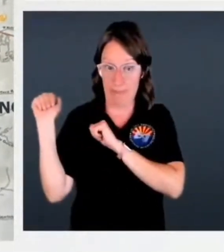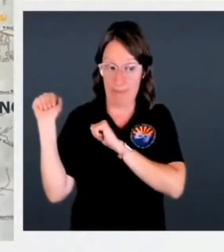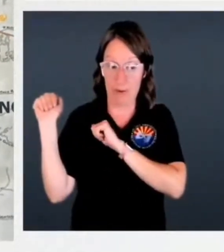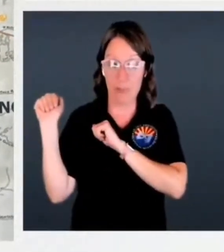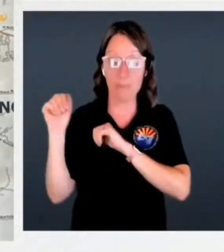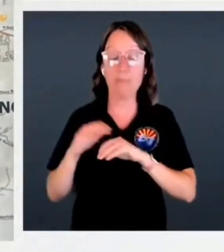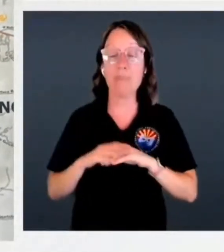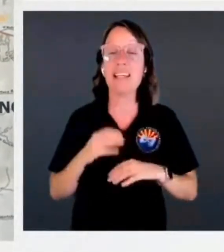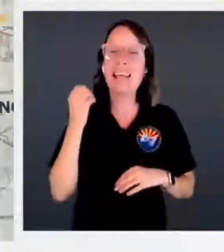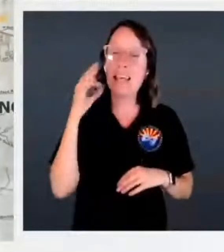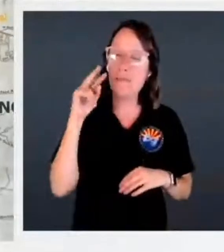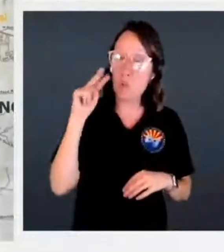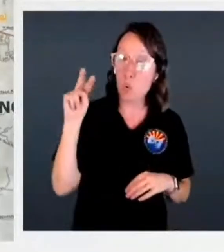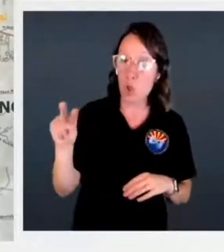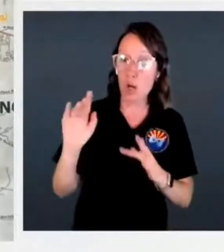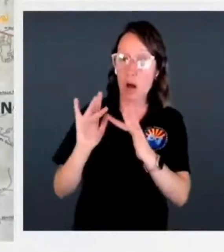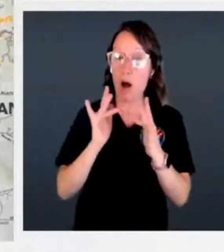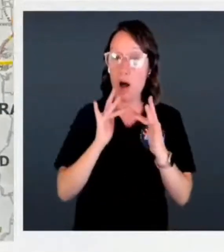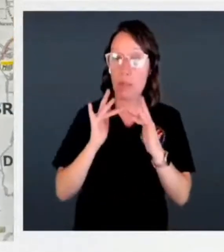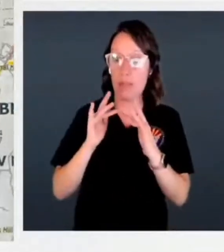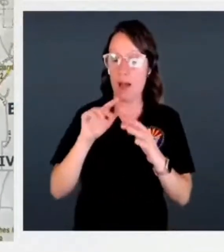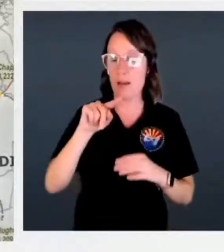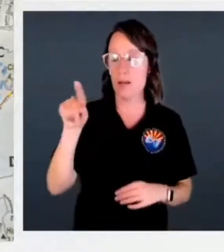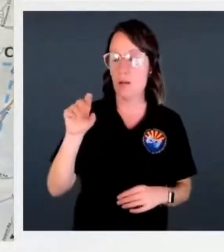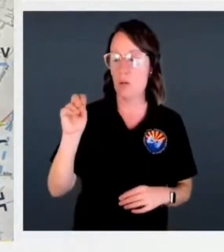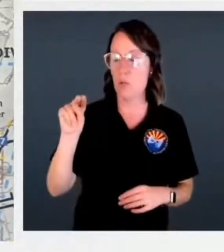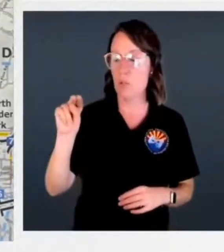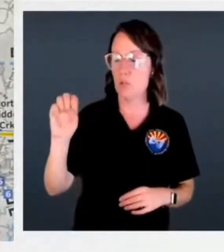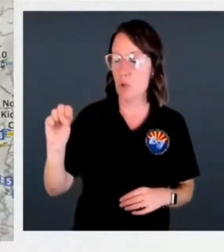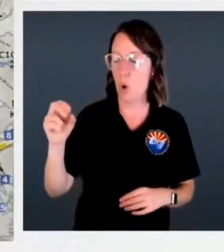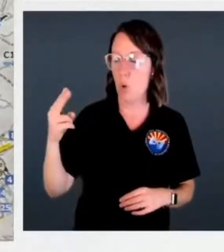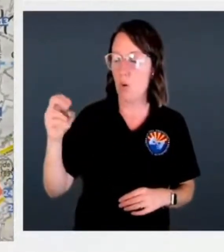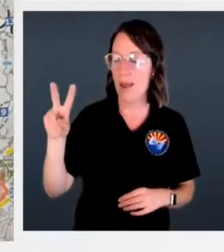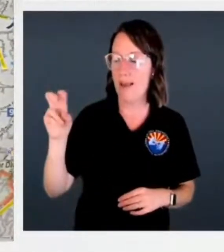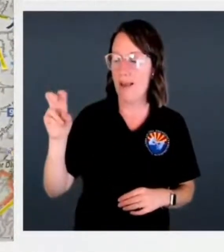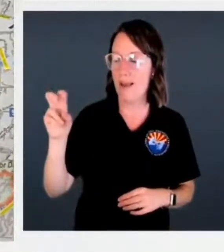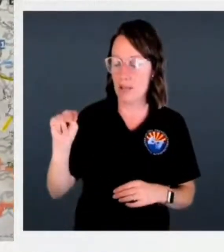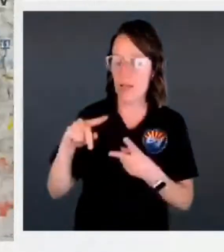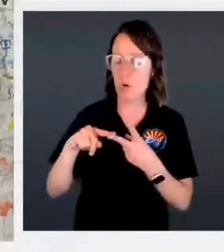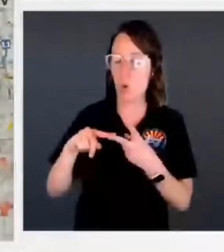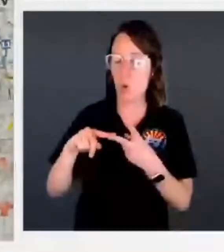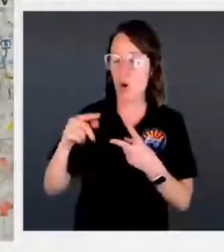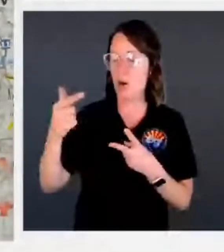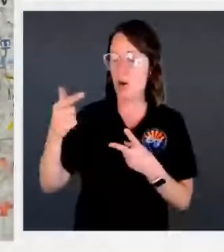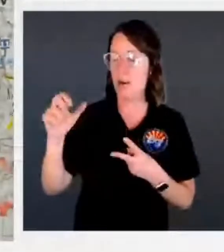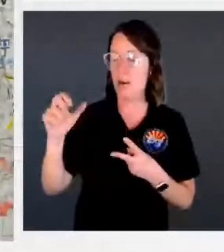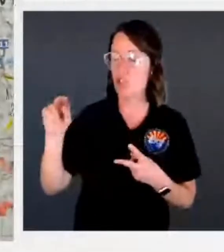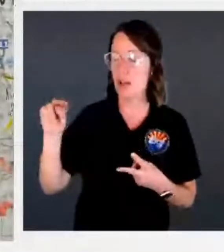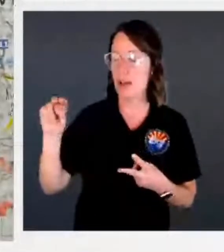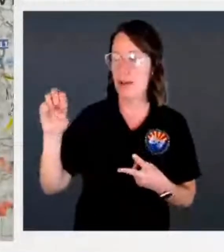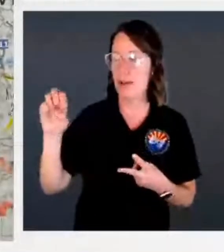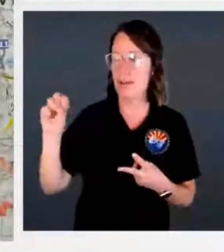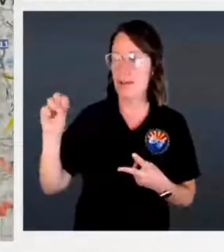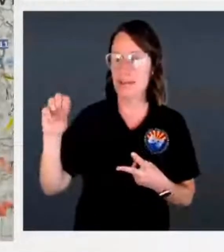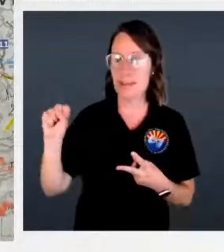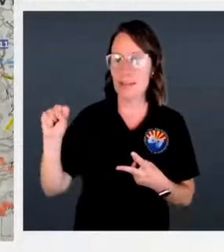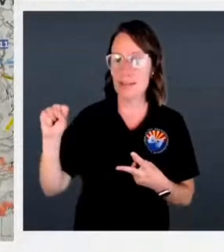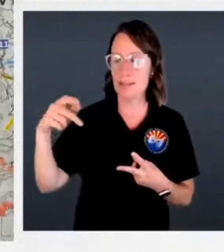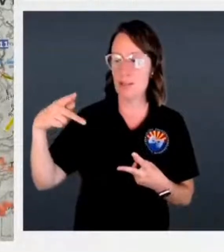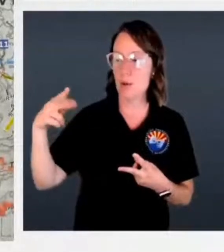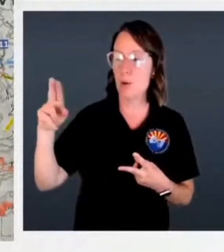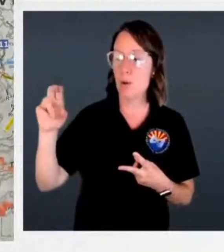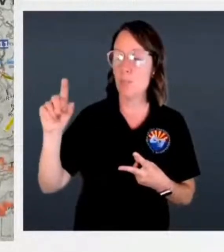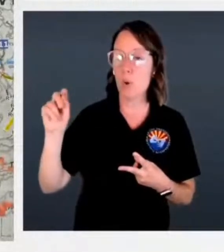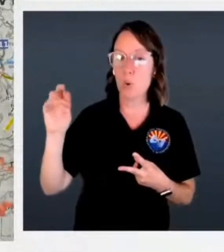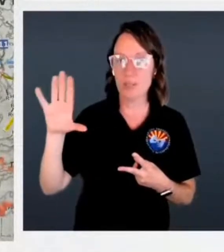Genesis Protect or Zone Haven. So years ago, we established Zone Haven throughout the community. We had our fire